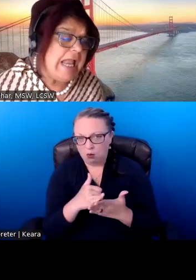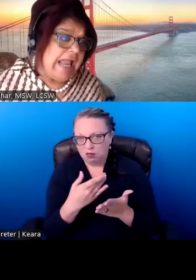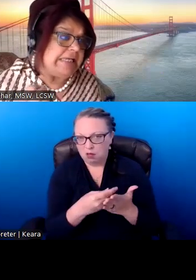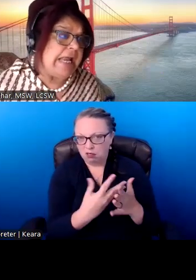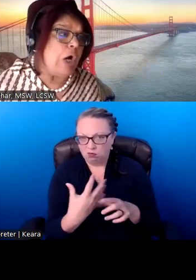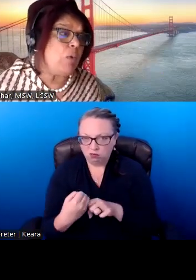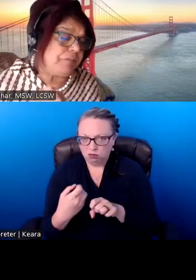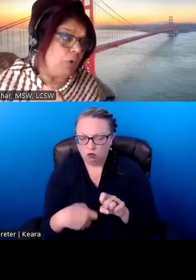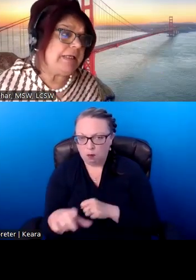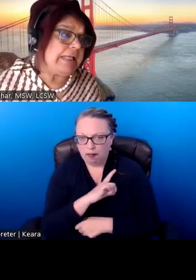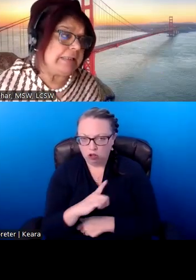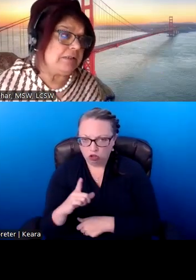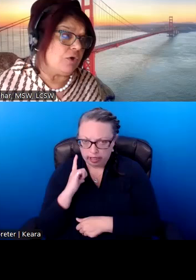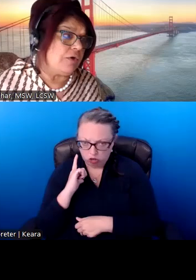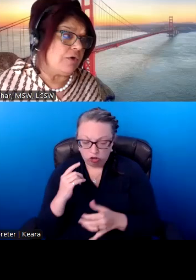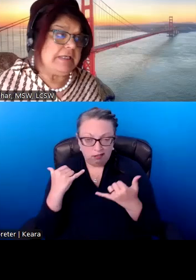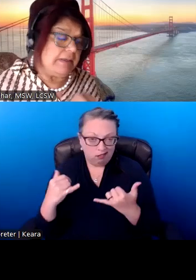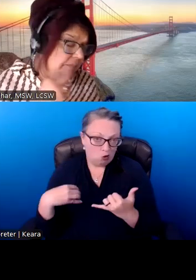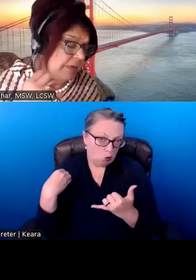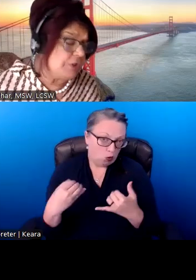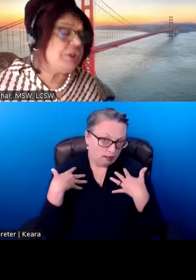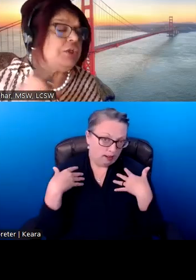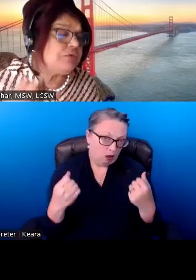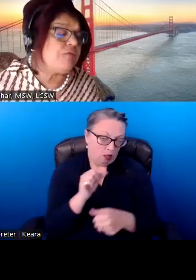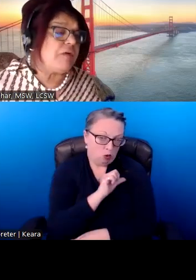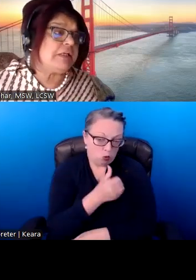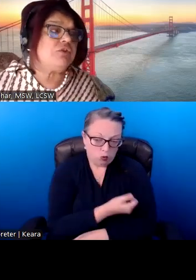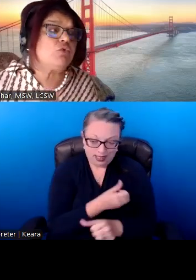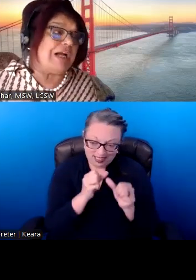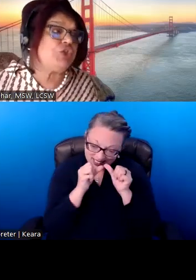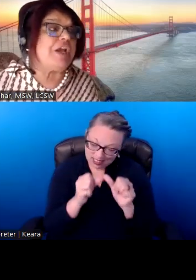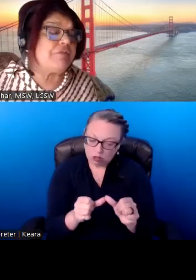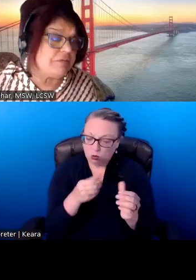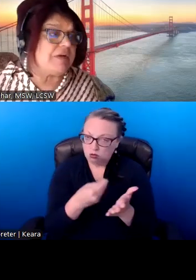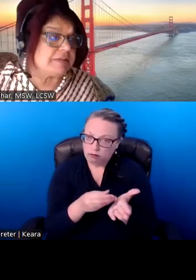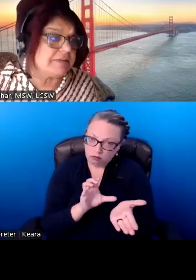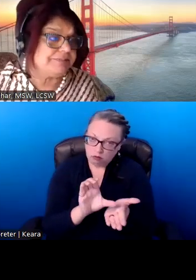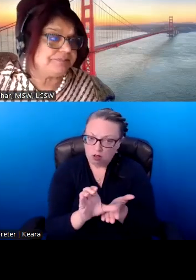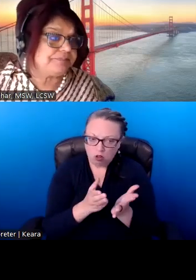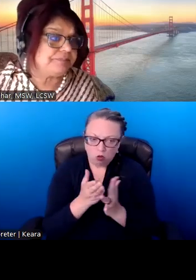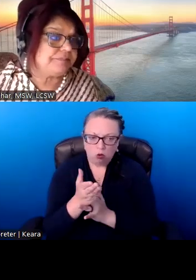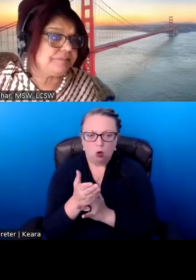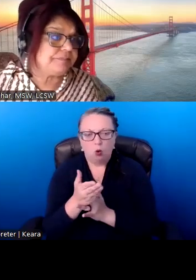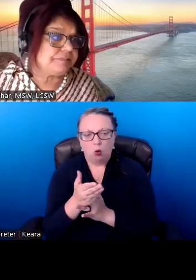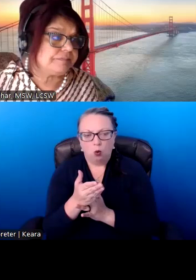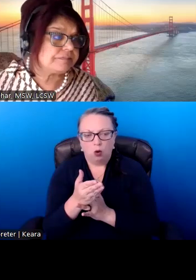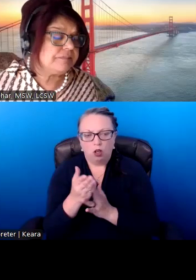legislature, and now Oregon Health Authority continues to fund it through our general funds.